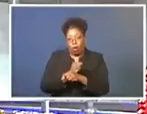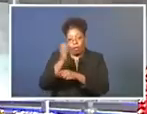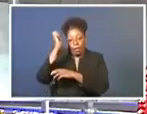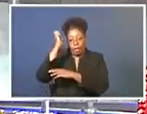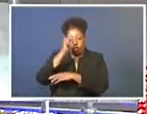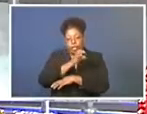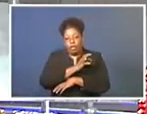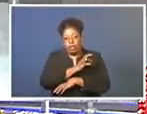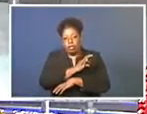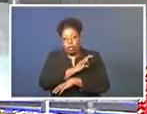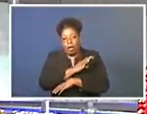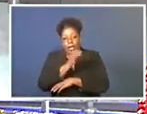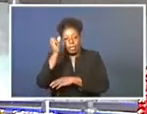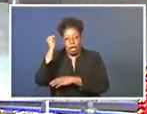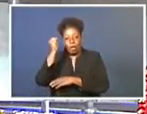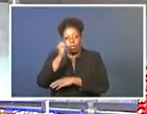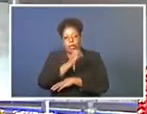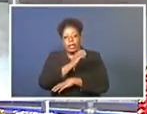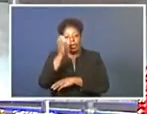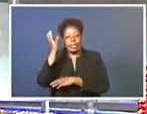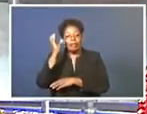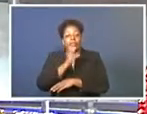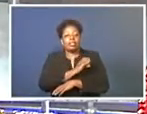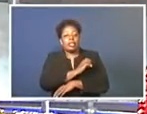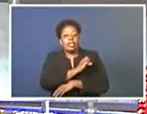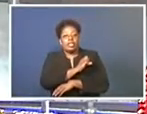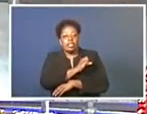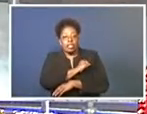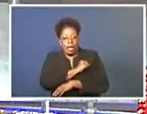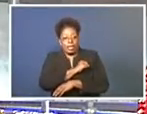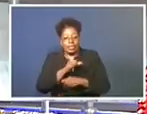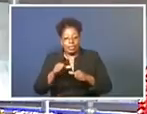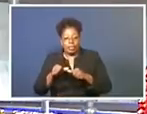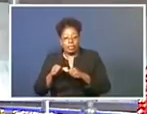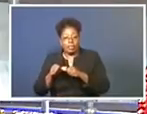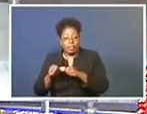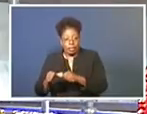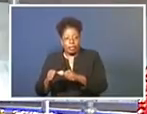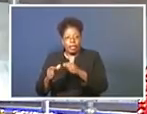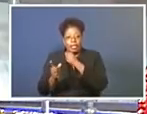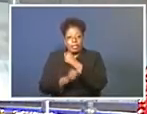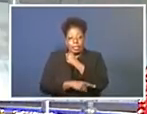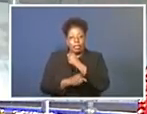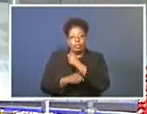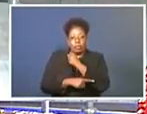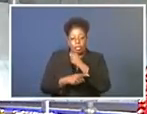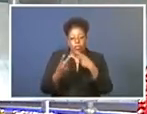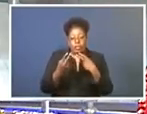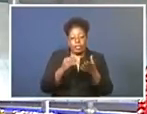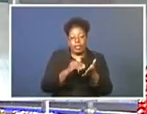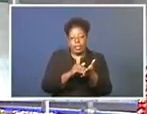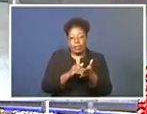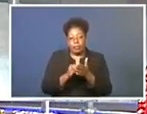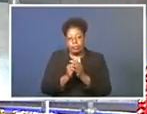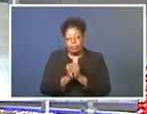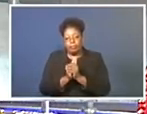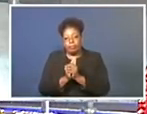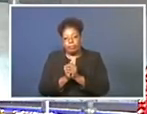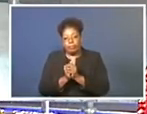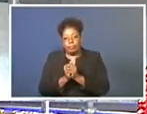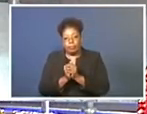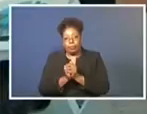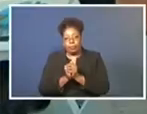QC, Sonia Timothy, and Clifford Chance, this indefinite sentence is now being revisited. Antoine Smith